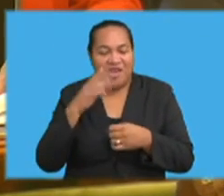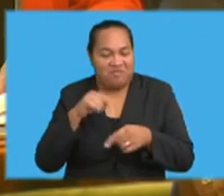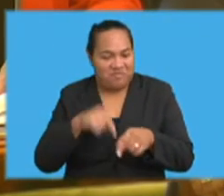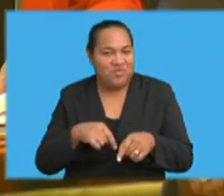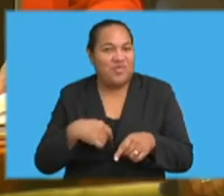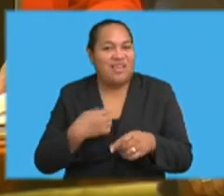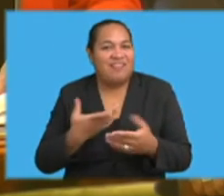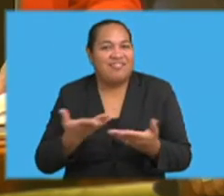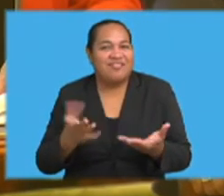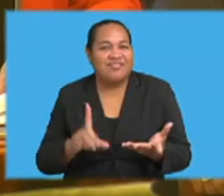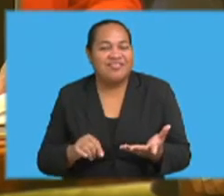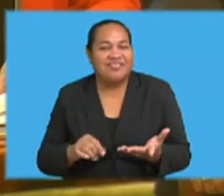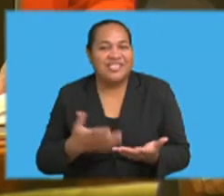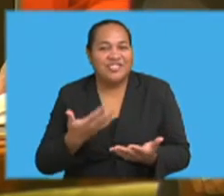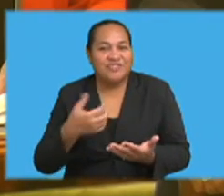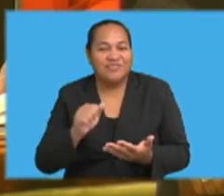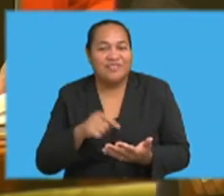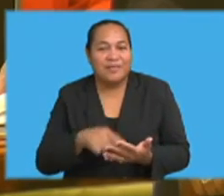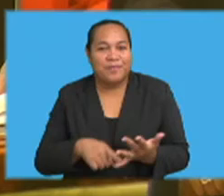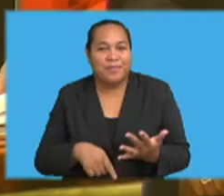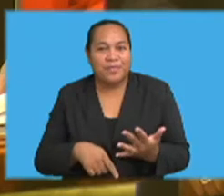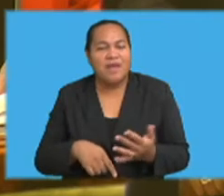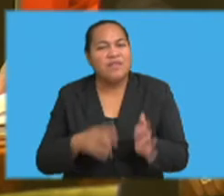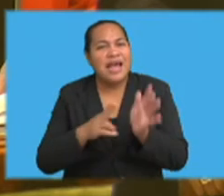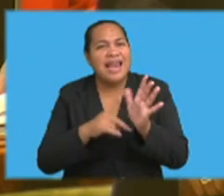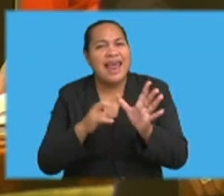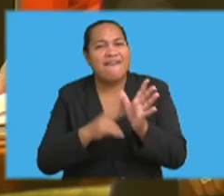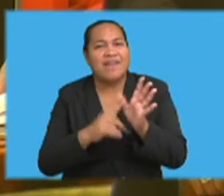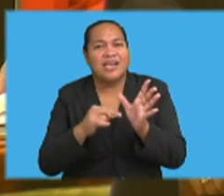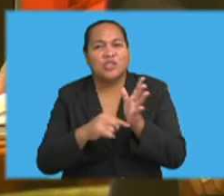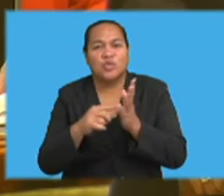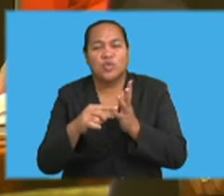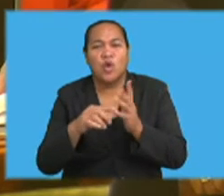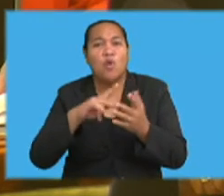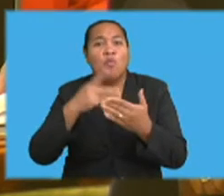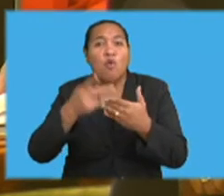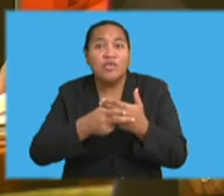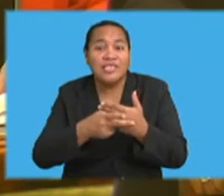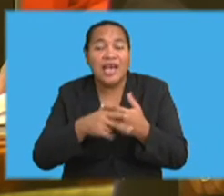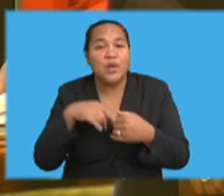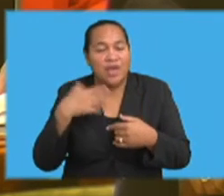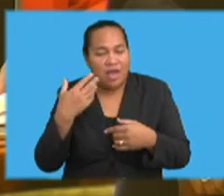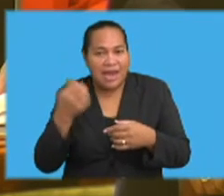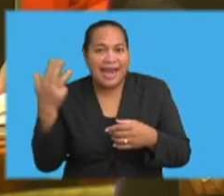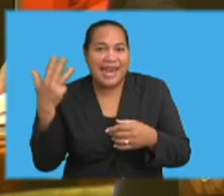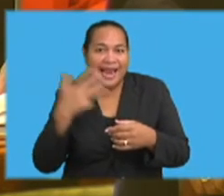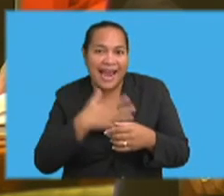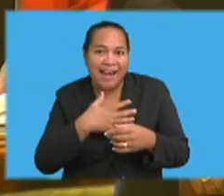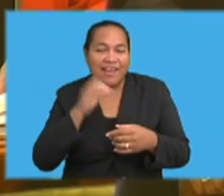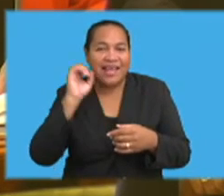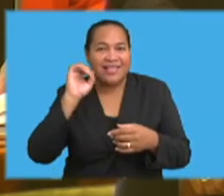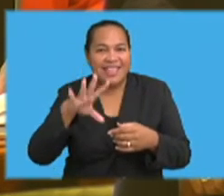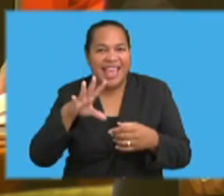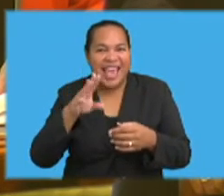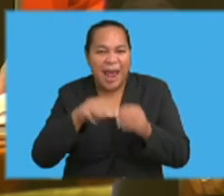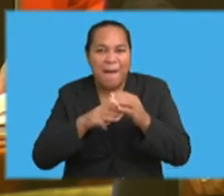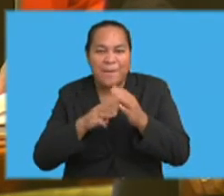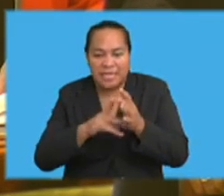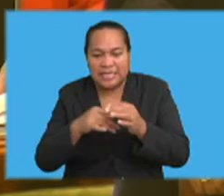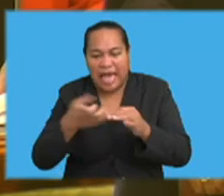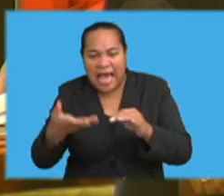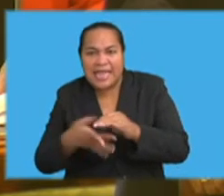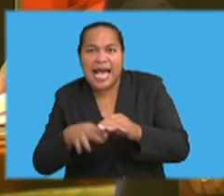not. For the Navatu project, Madam Speaker, we laid about 910 meters of pipe under the